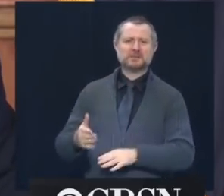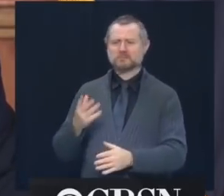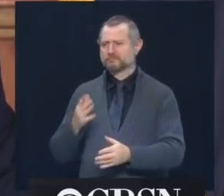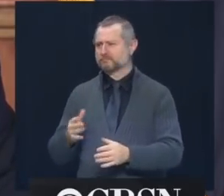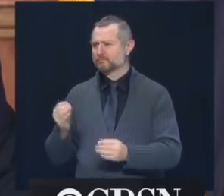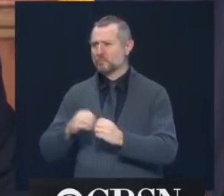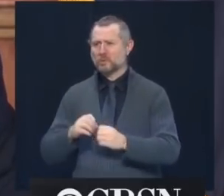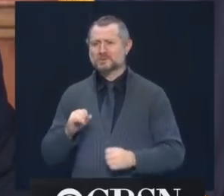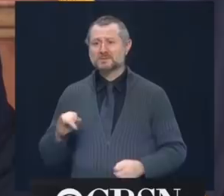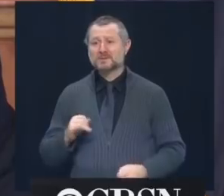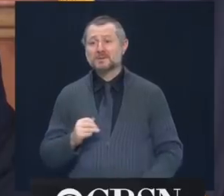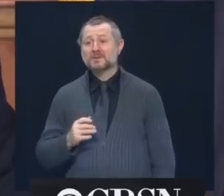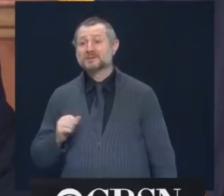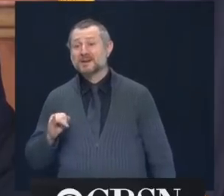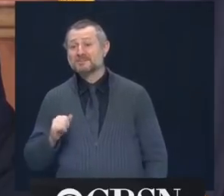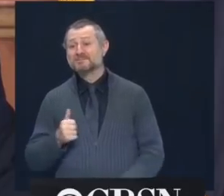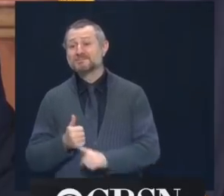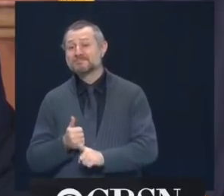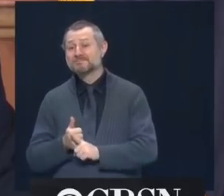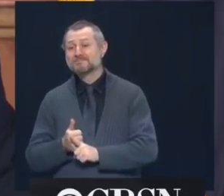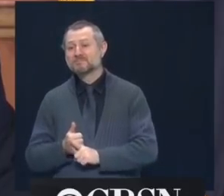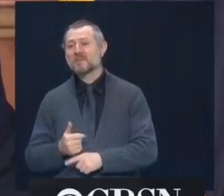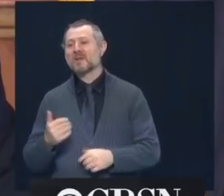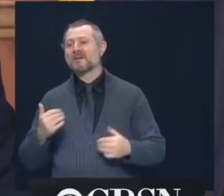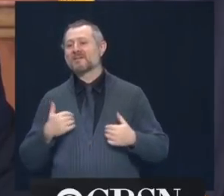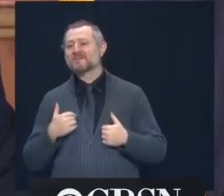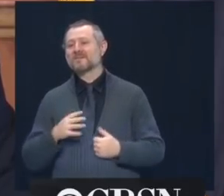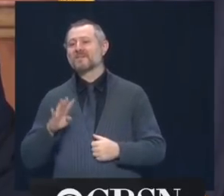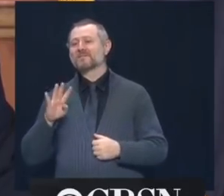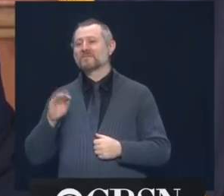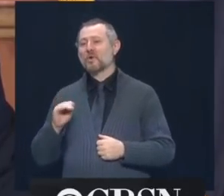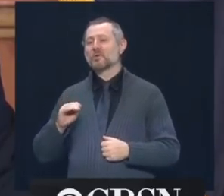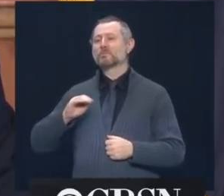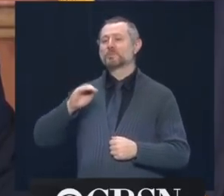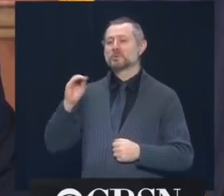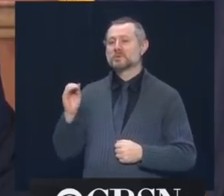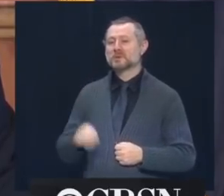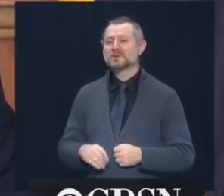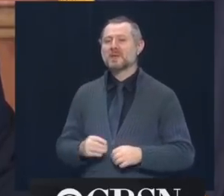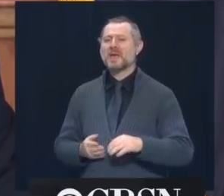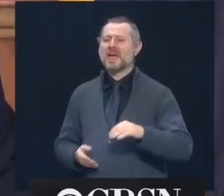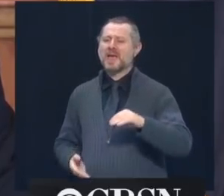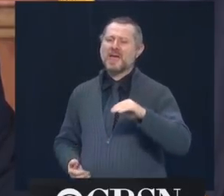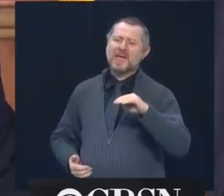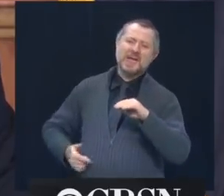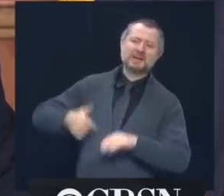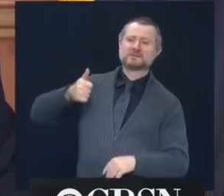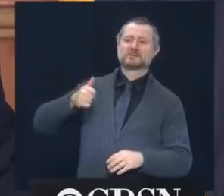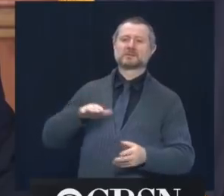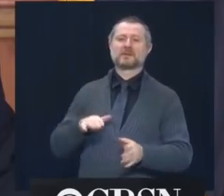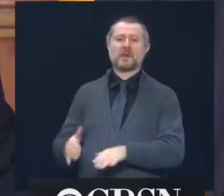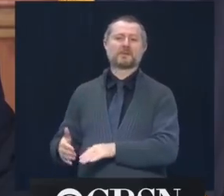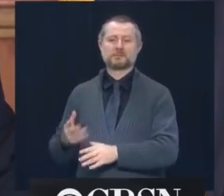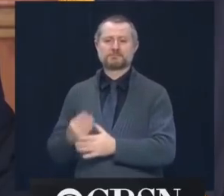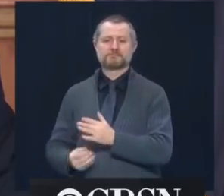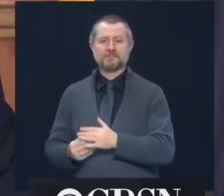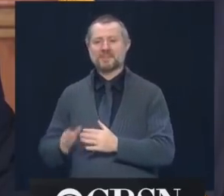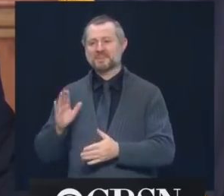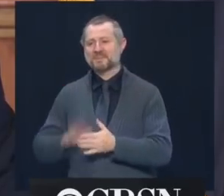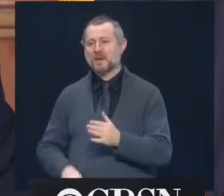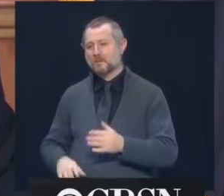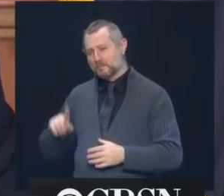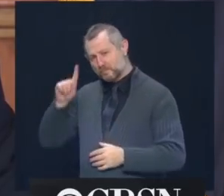Staten Island has a 40% higher death rate than the